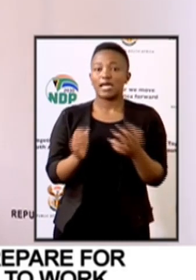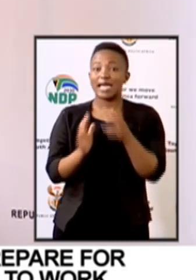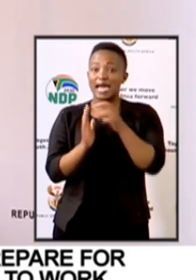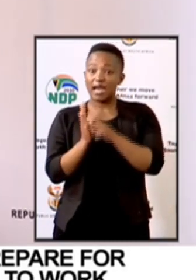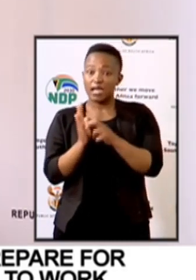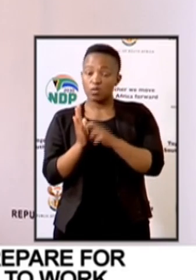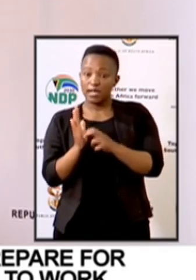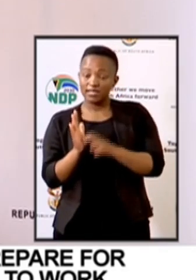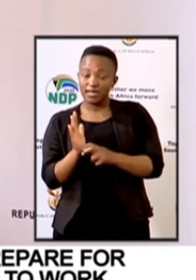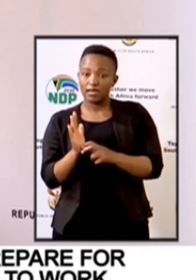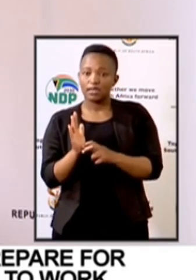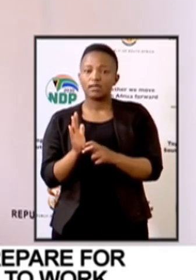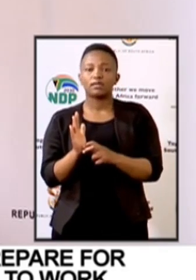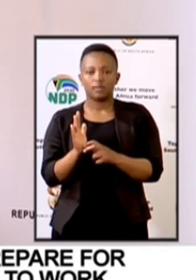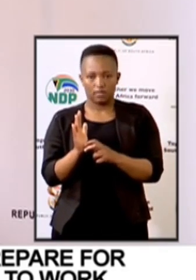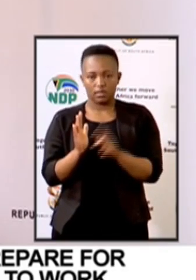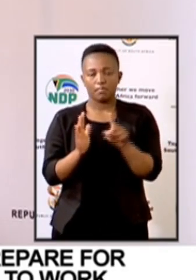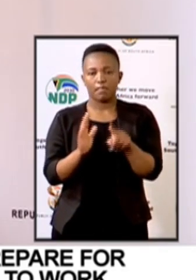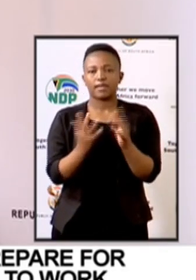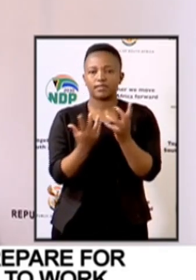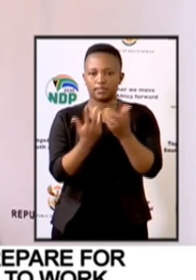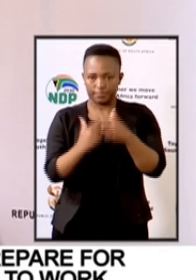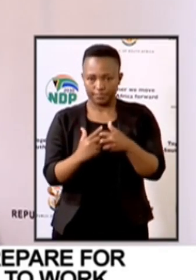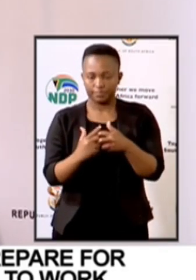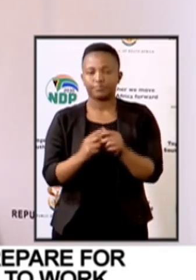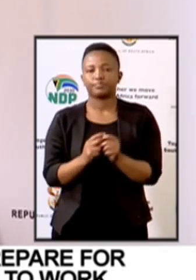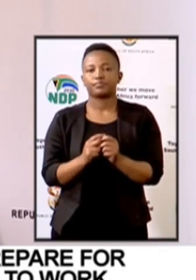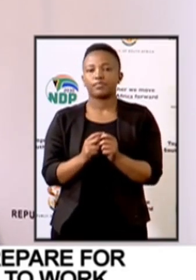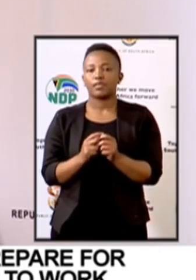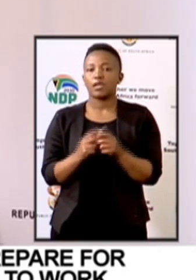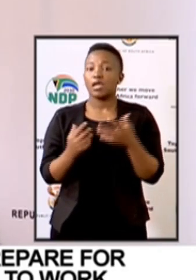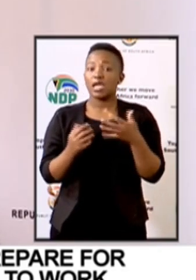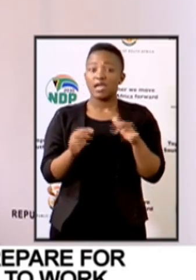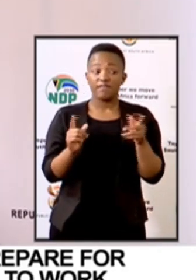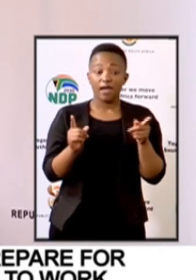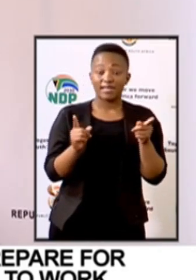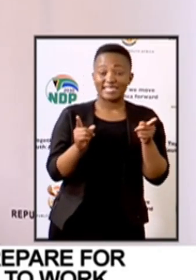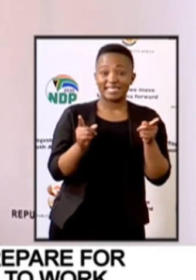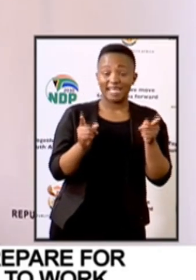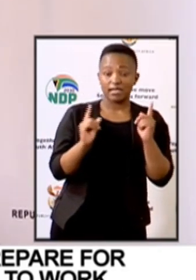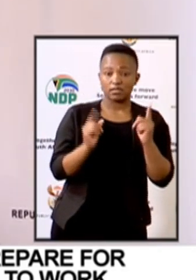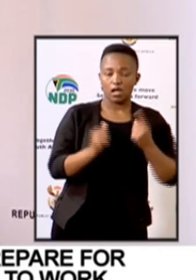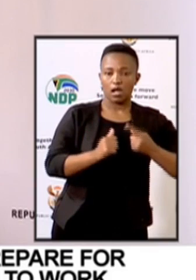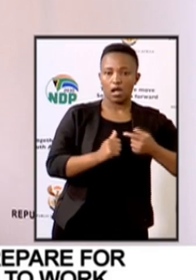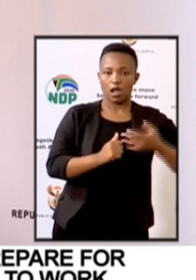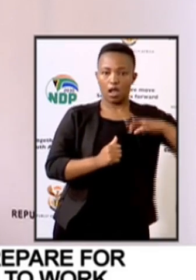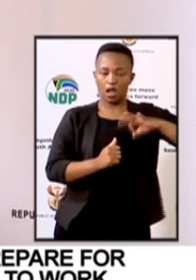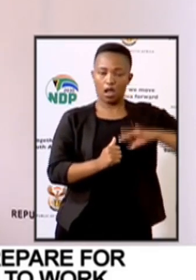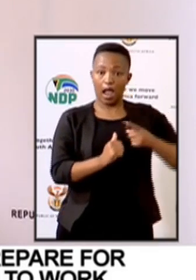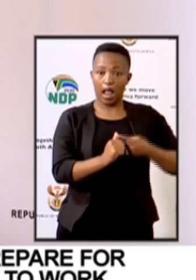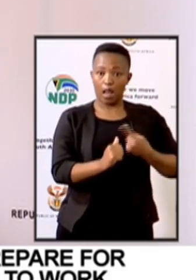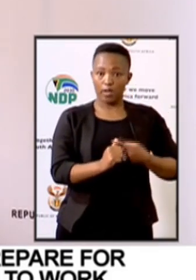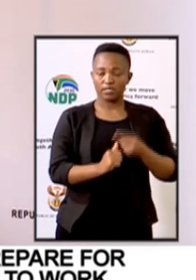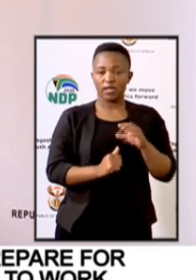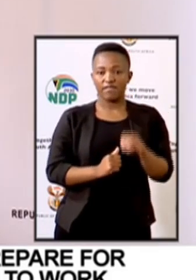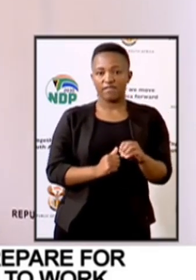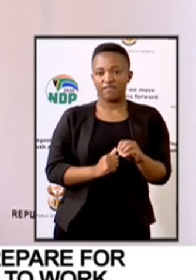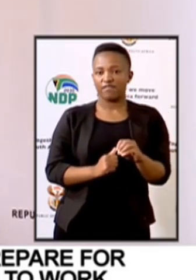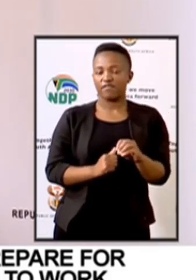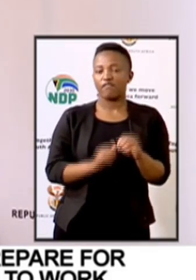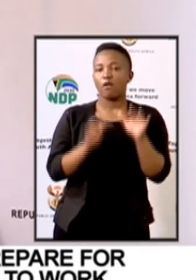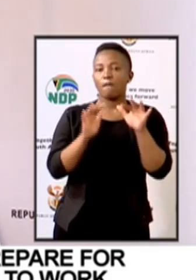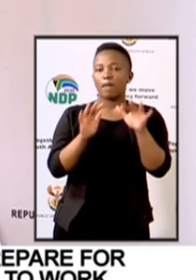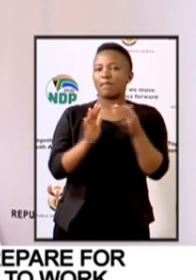regulations and all. So where danger allowance in terms of the Public Service Act and in terms